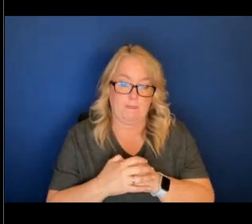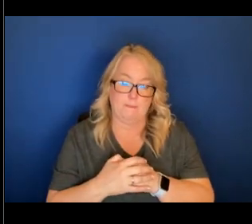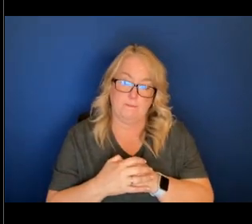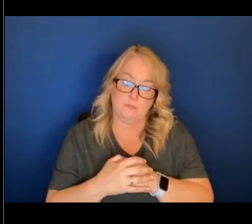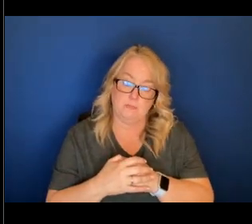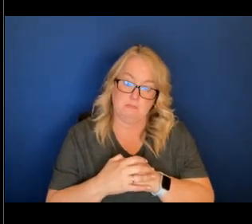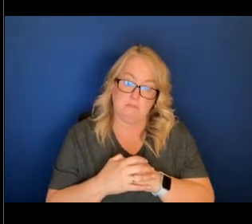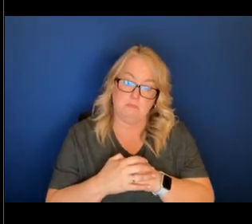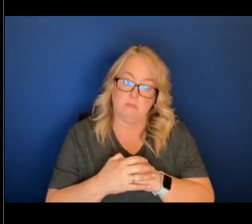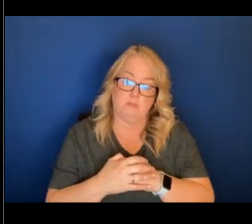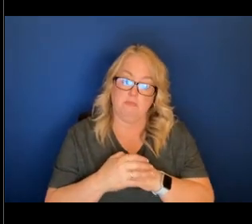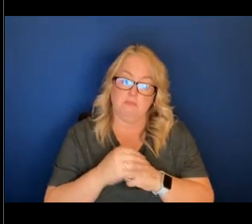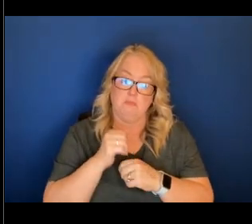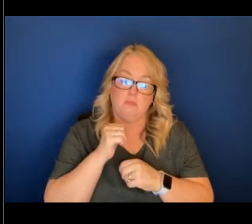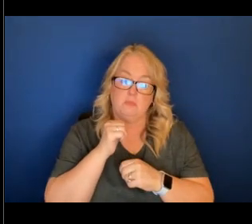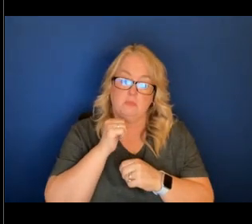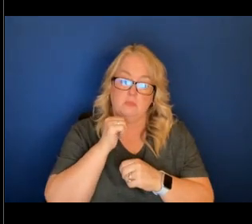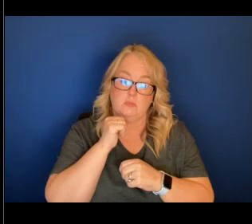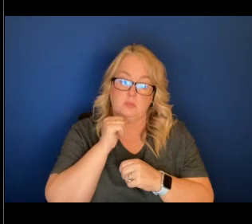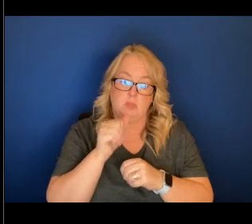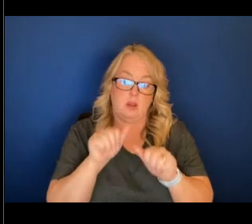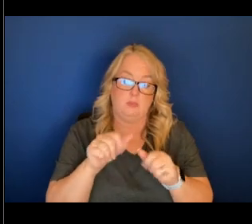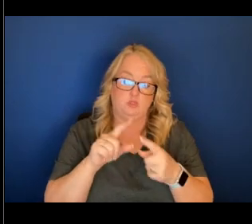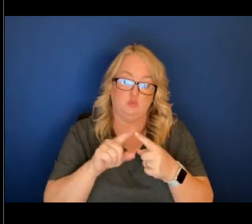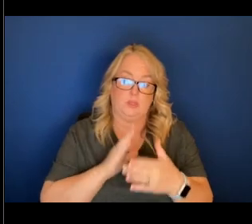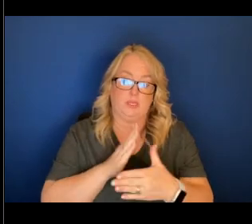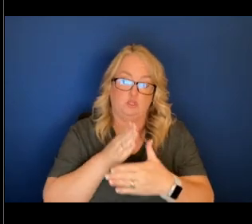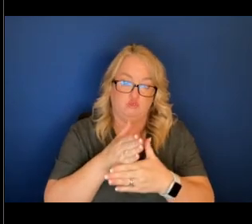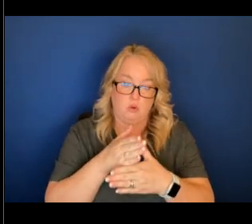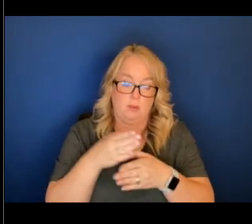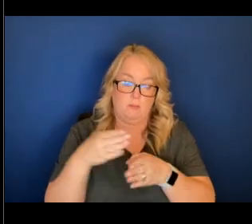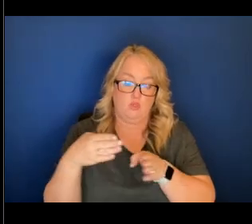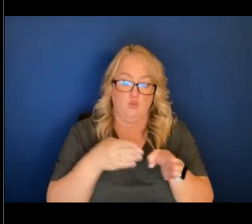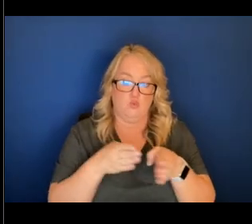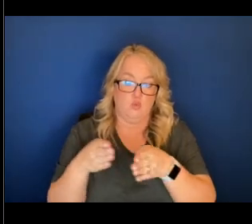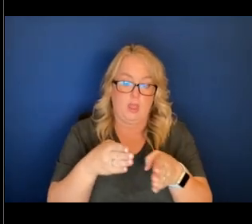It may not interrupt the accessible route through the unit.